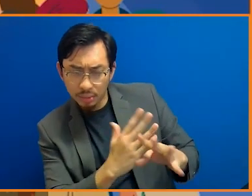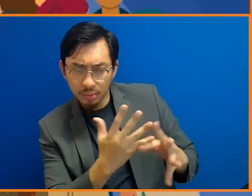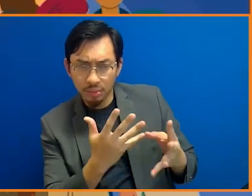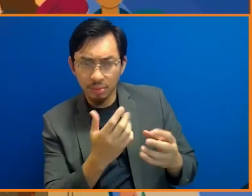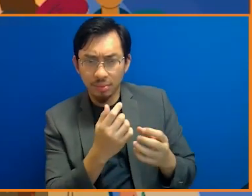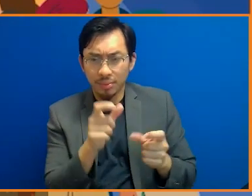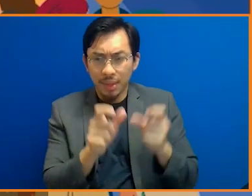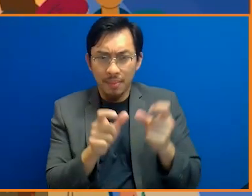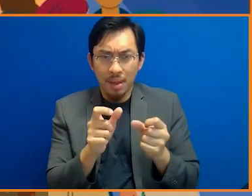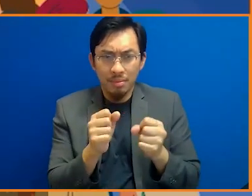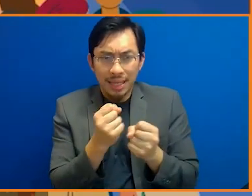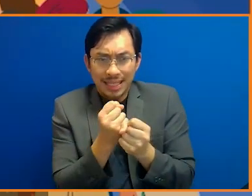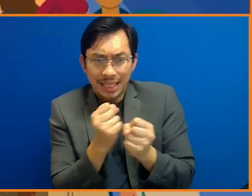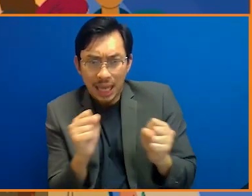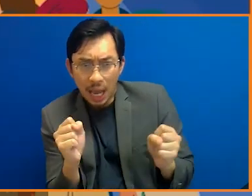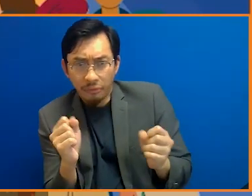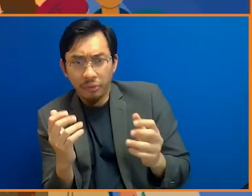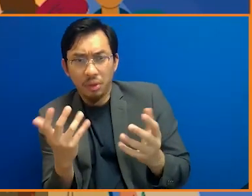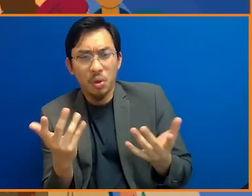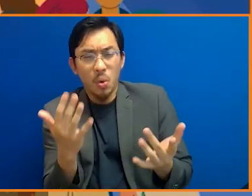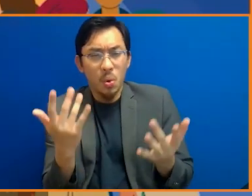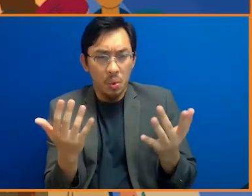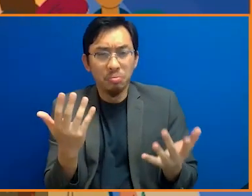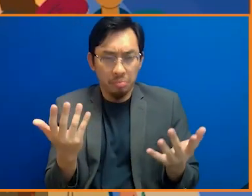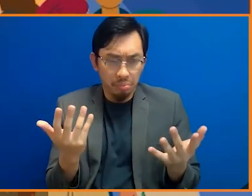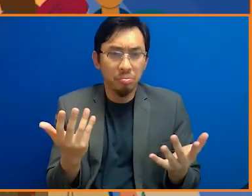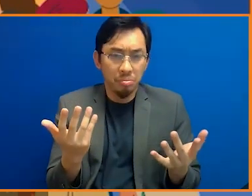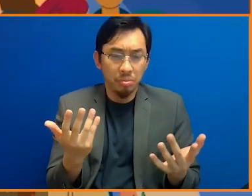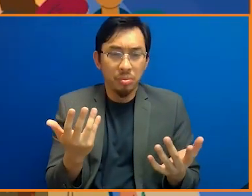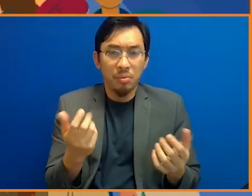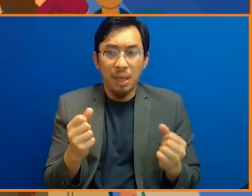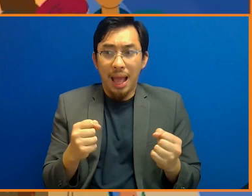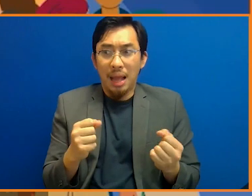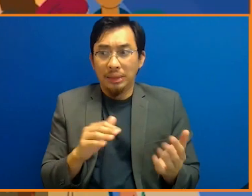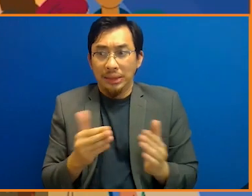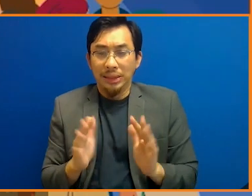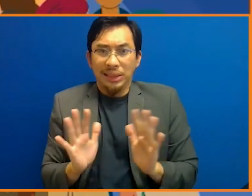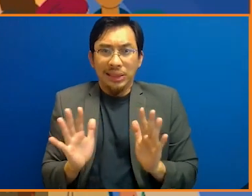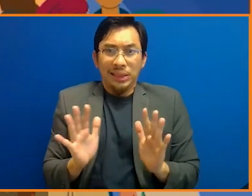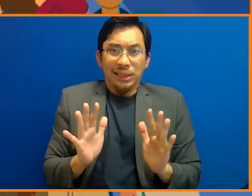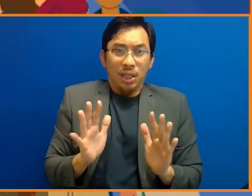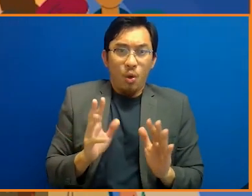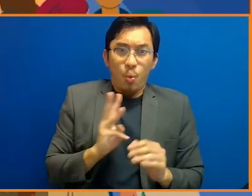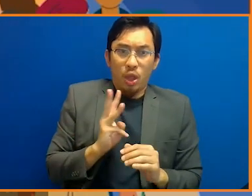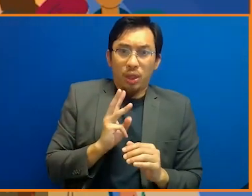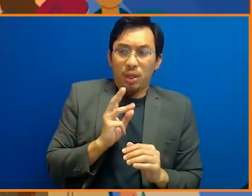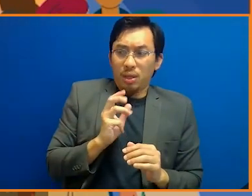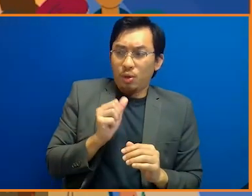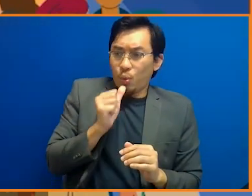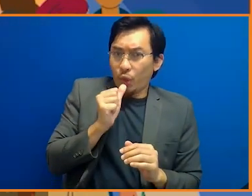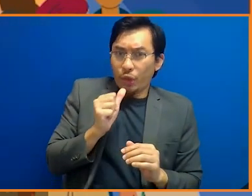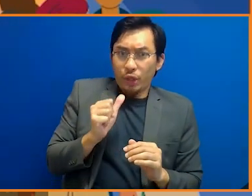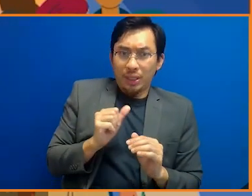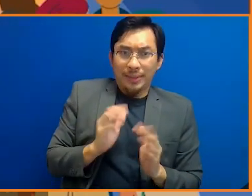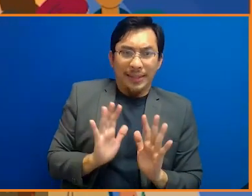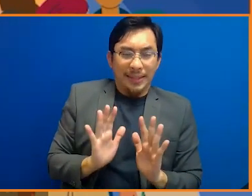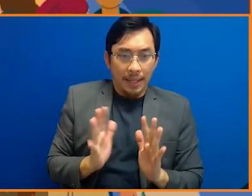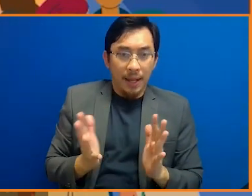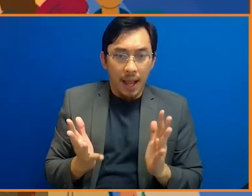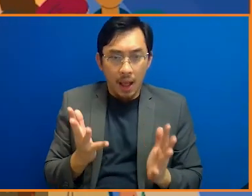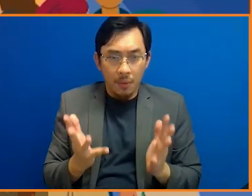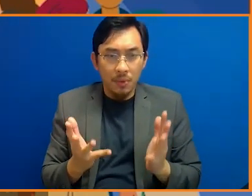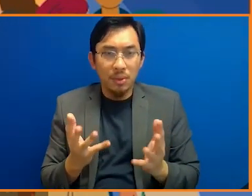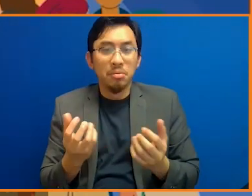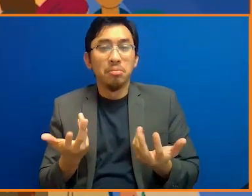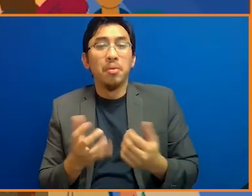For example, we found that there are some cases that even people could survive from water, but then because of the coldness, it